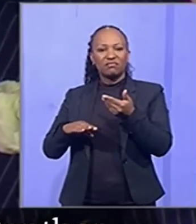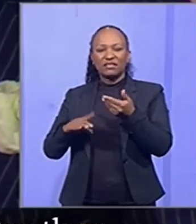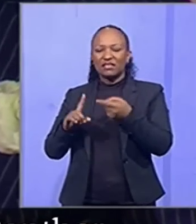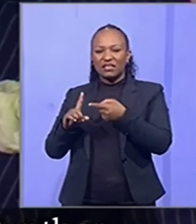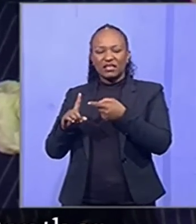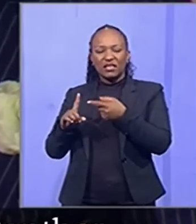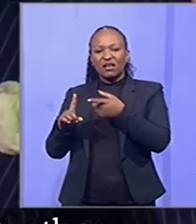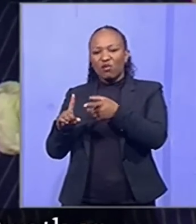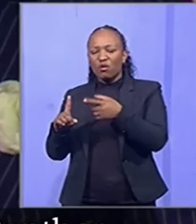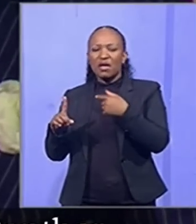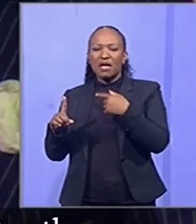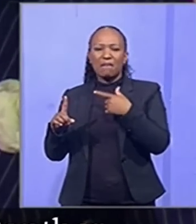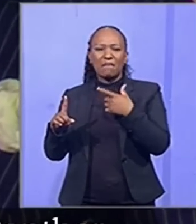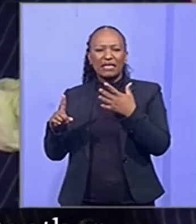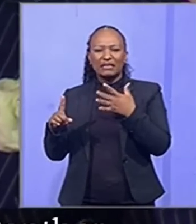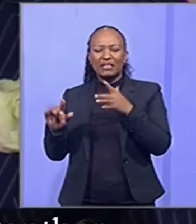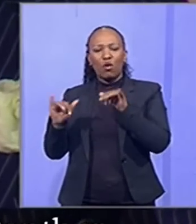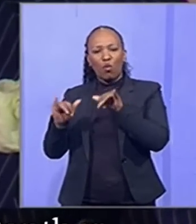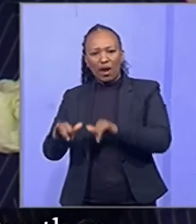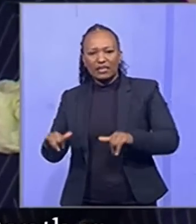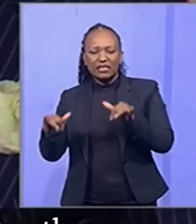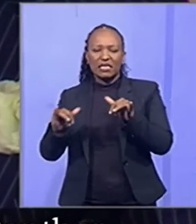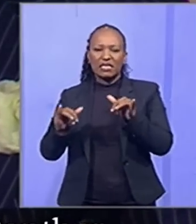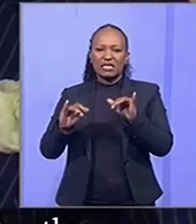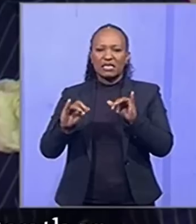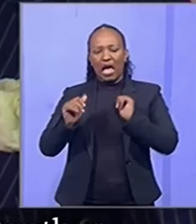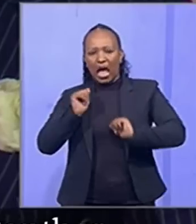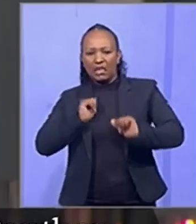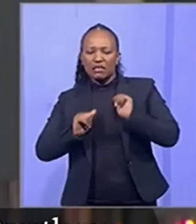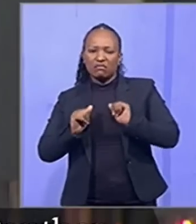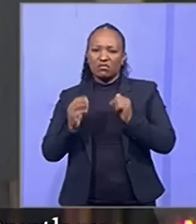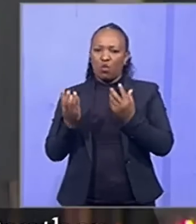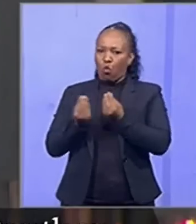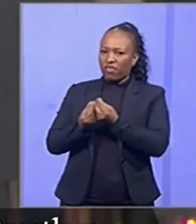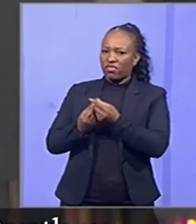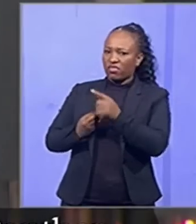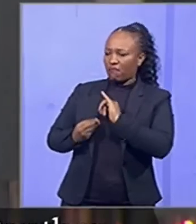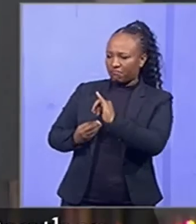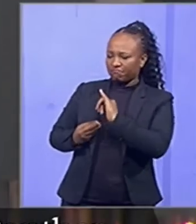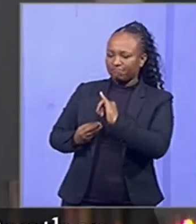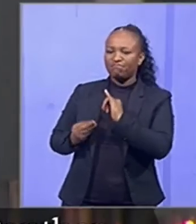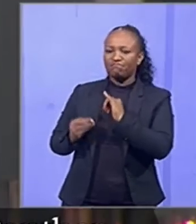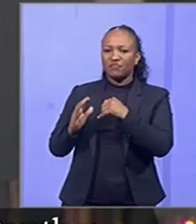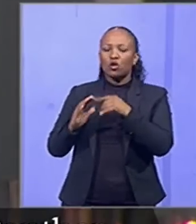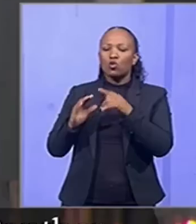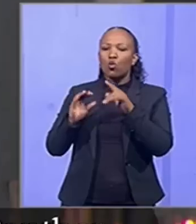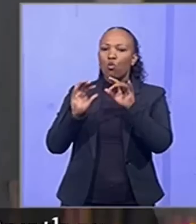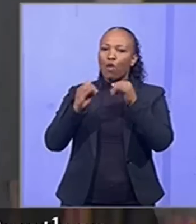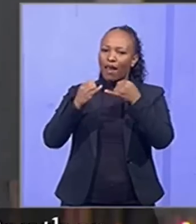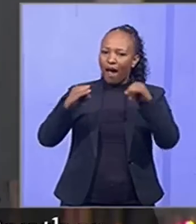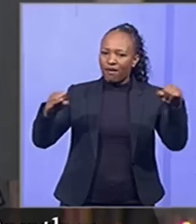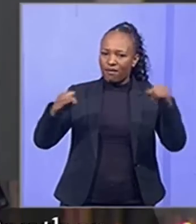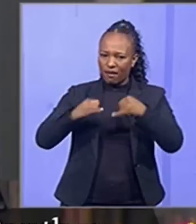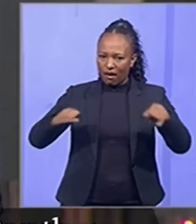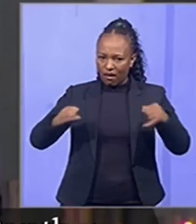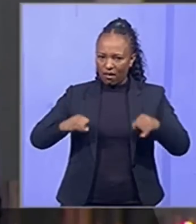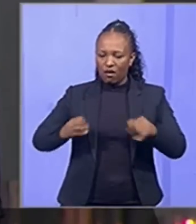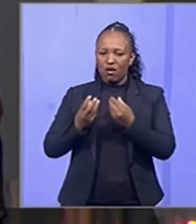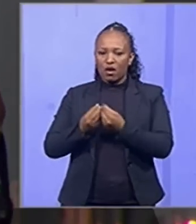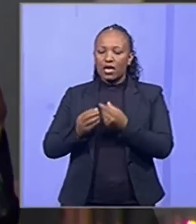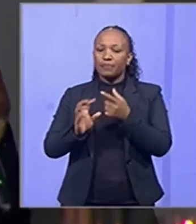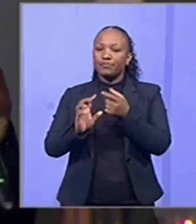me on when I get ready for castings, reading my lines with me. She was a fighter, and as we all know, she's fighting for the industry.